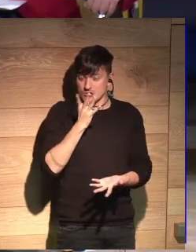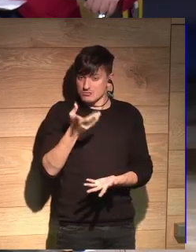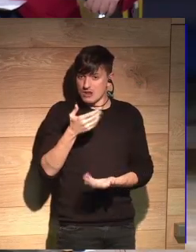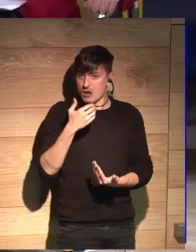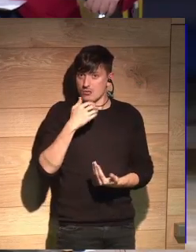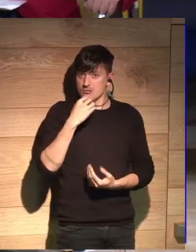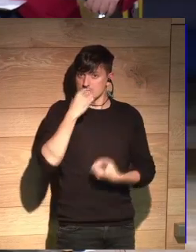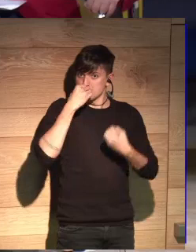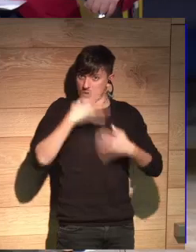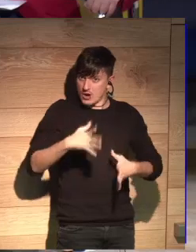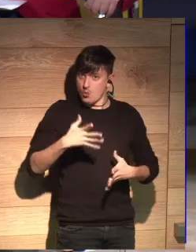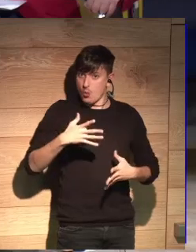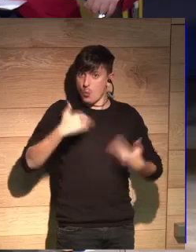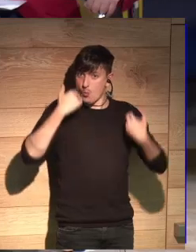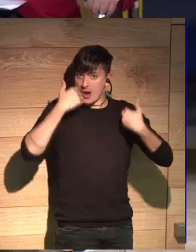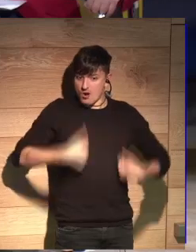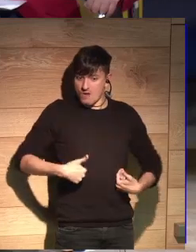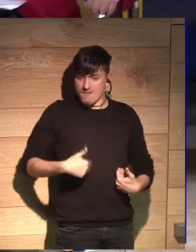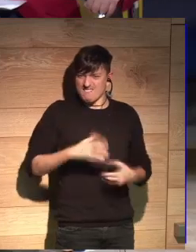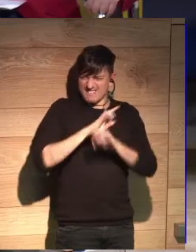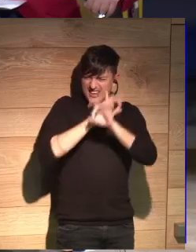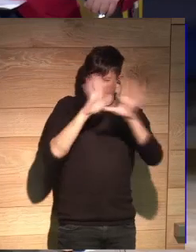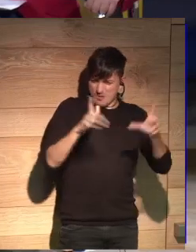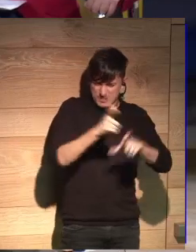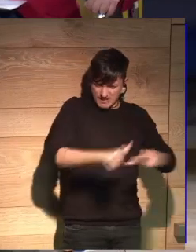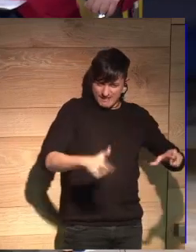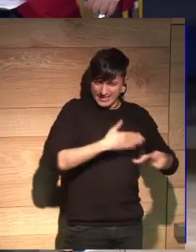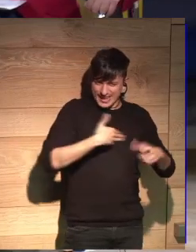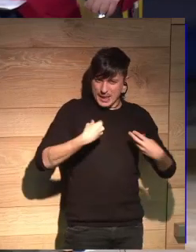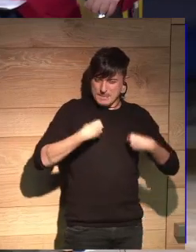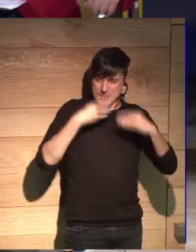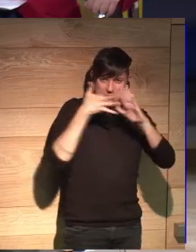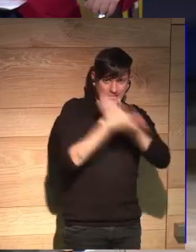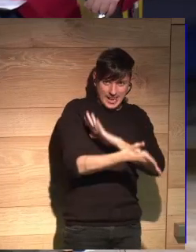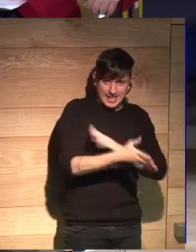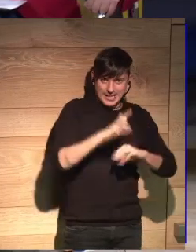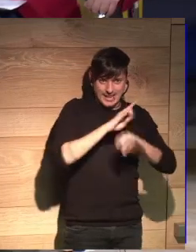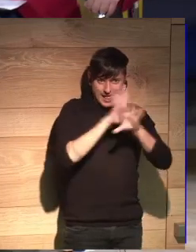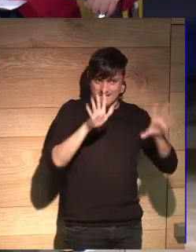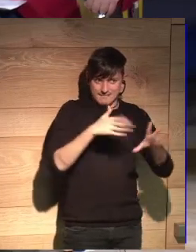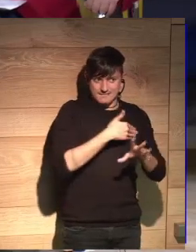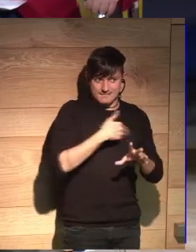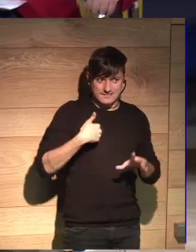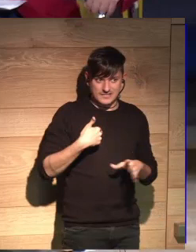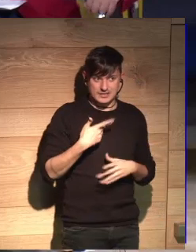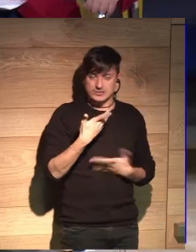No, claro que queremos. Of course we want to be immortals, of course we want that.